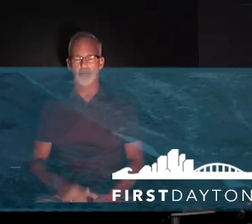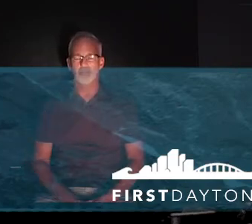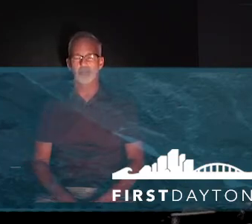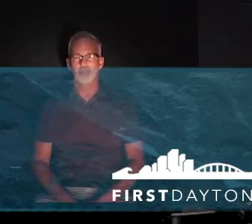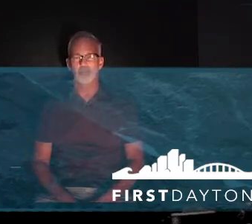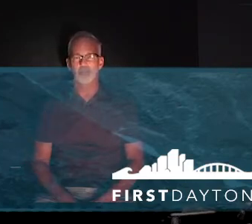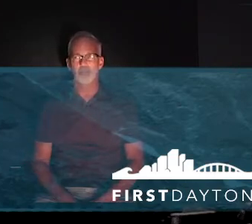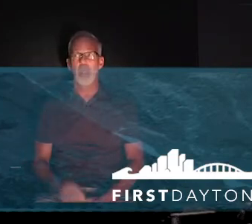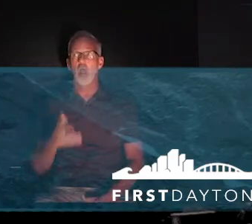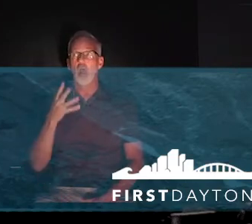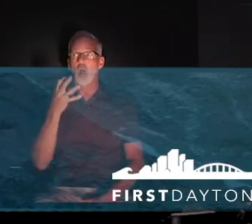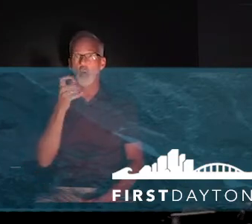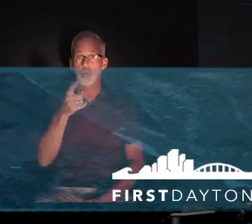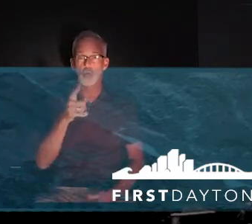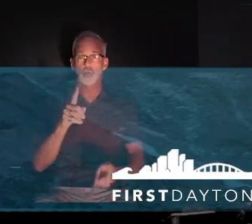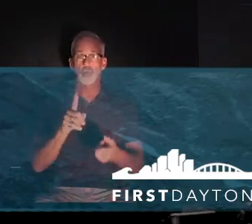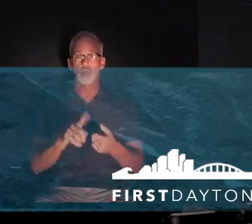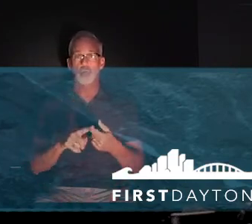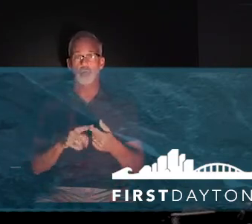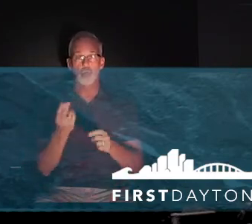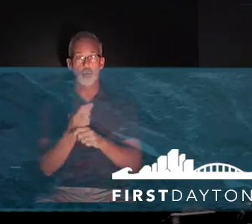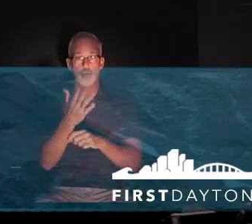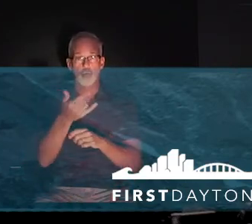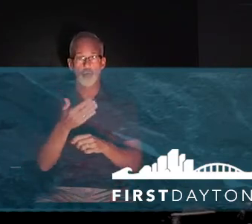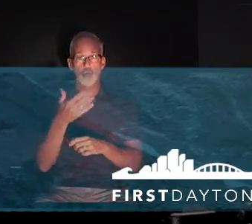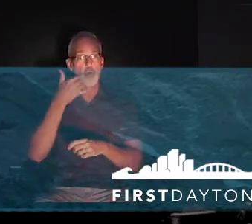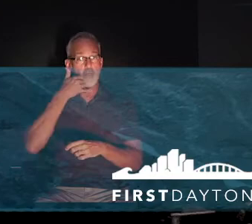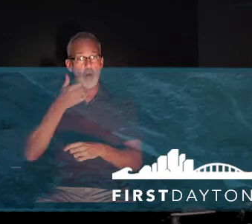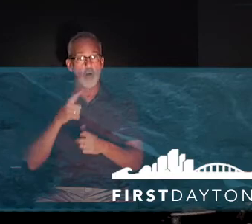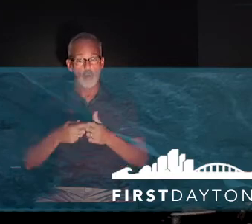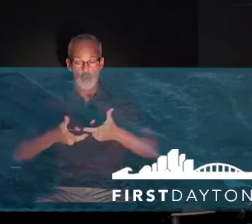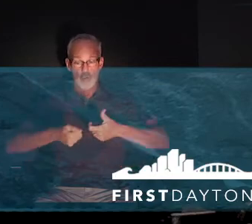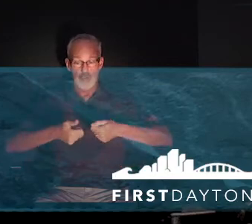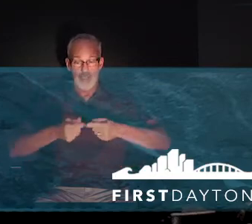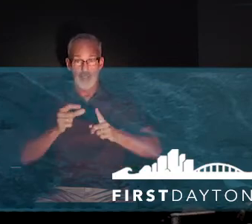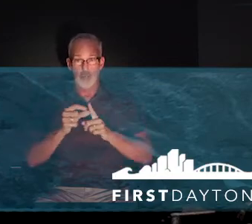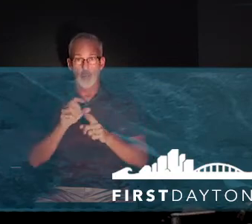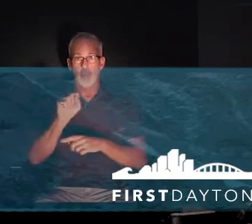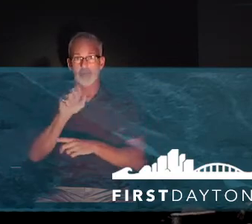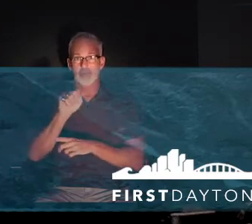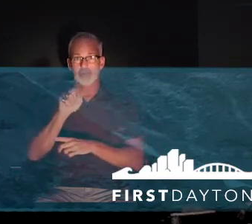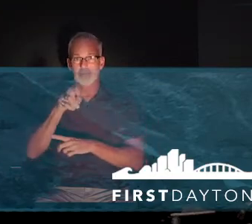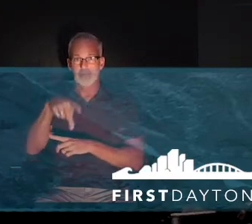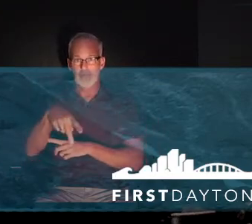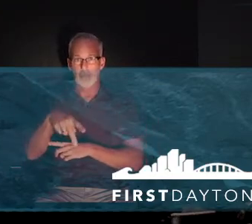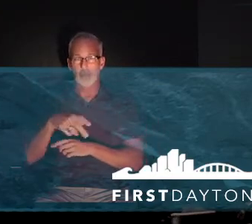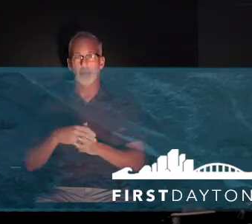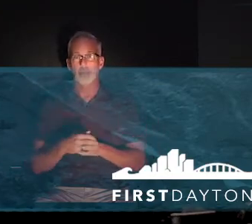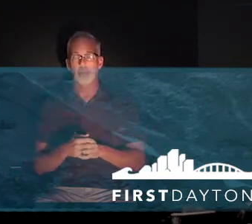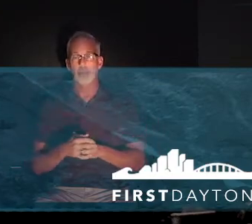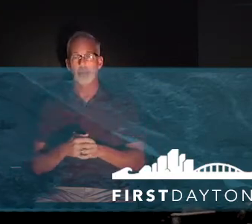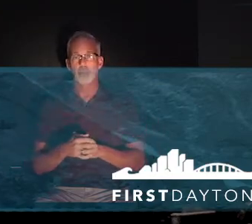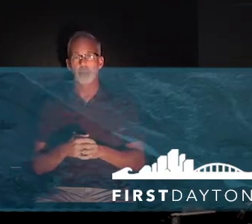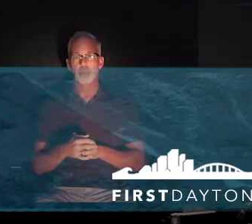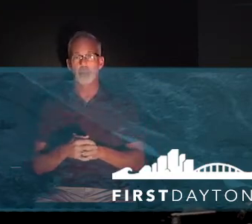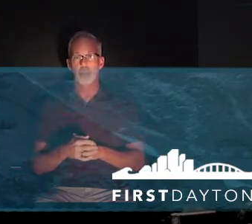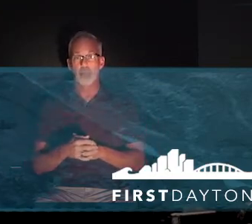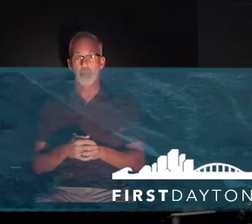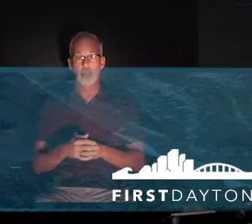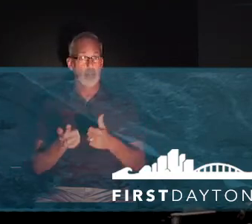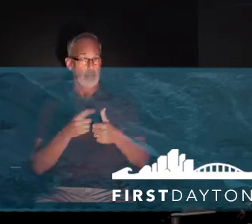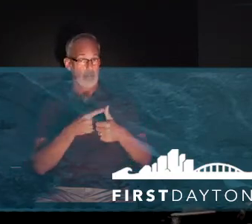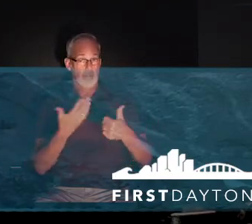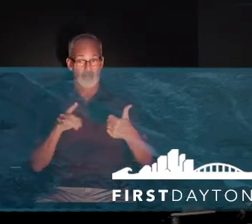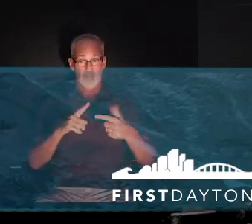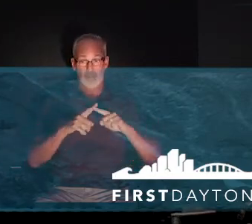386-855-8547. I want you to take out that phone and text that the word STEP. If you just trusted Christ, or you know